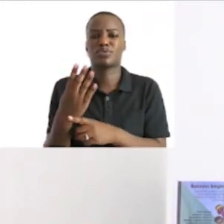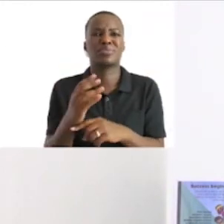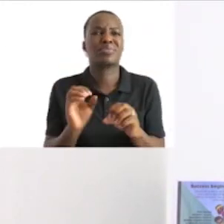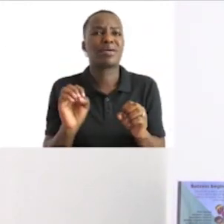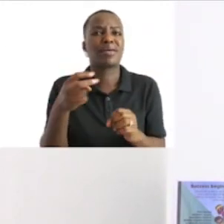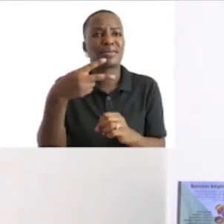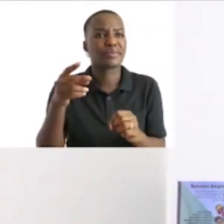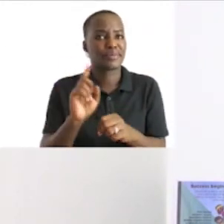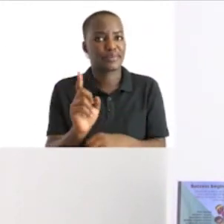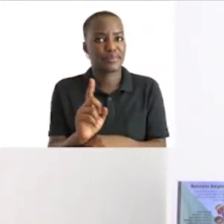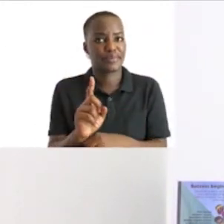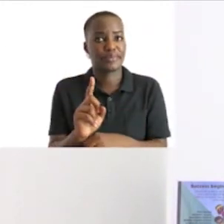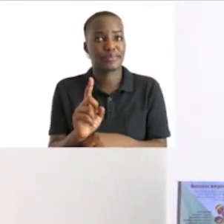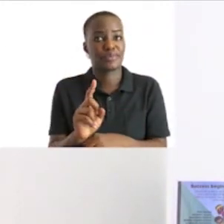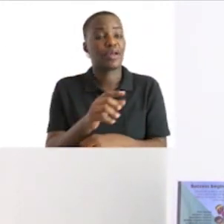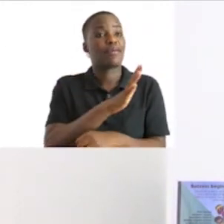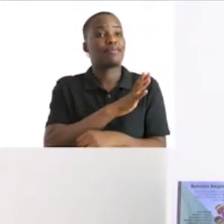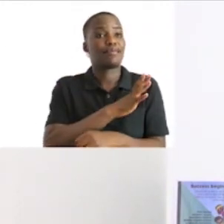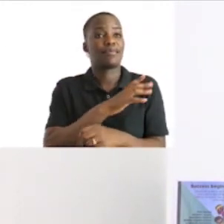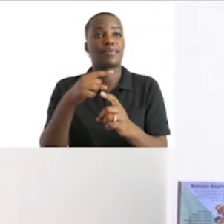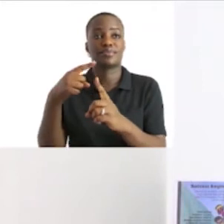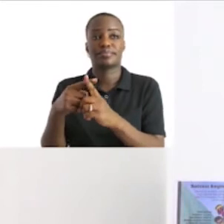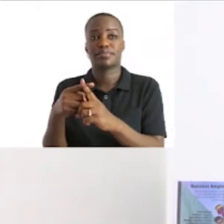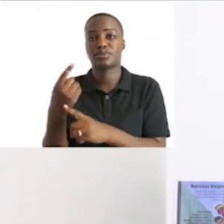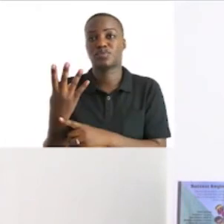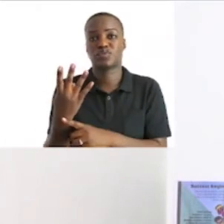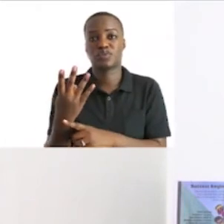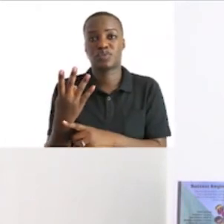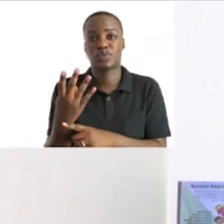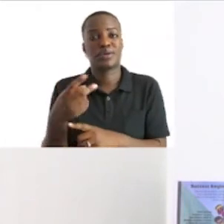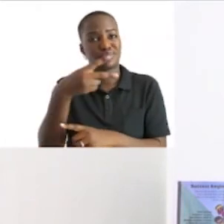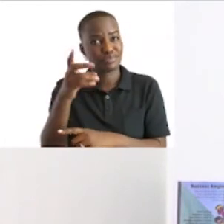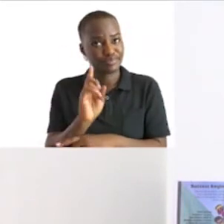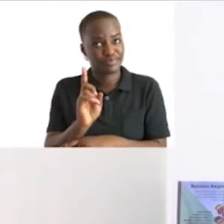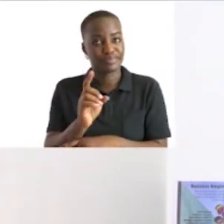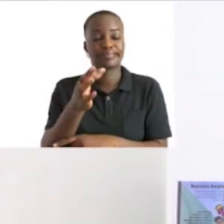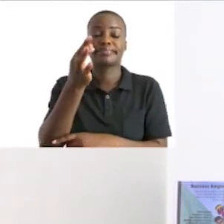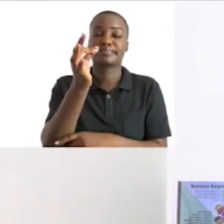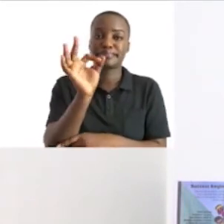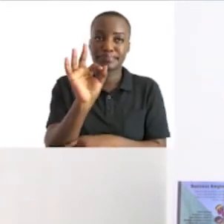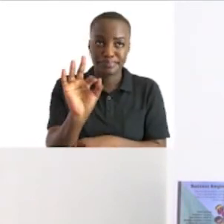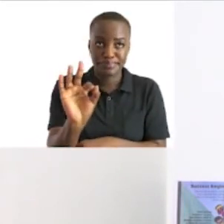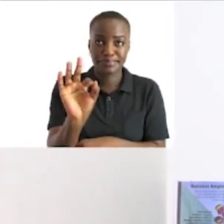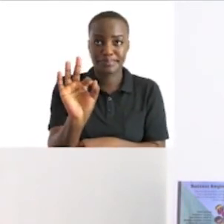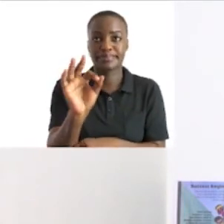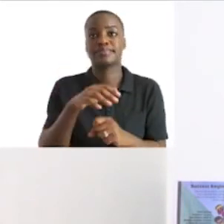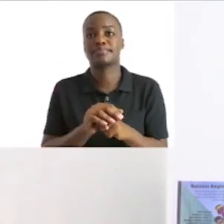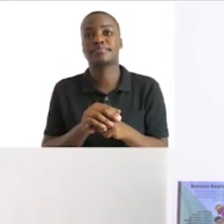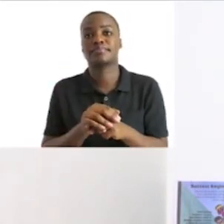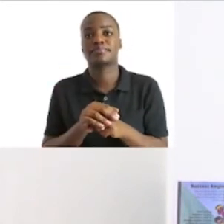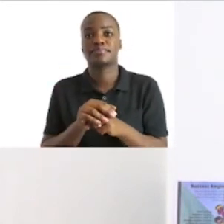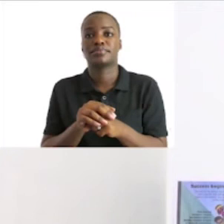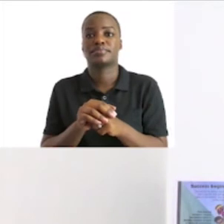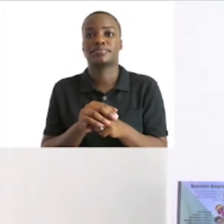children? 5 plus 4 equals 9. So we are going to put our